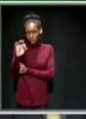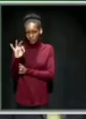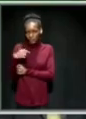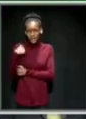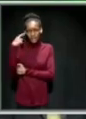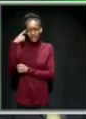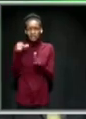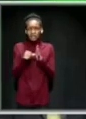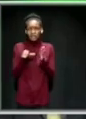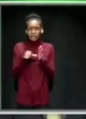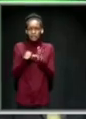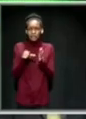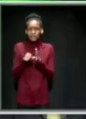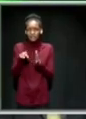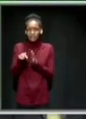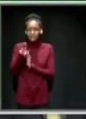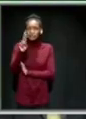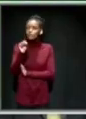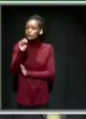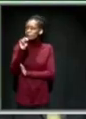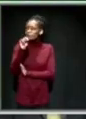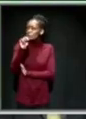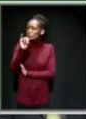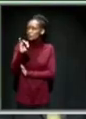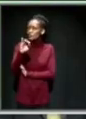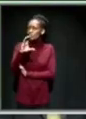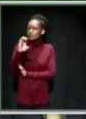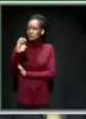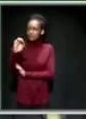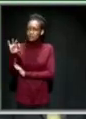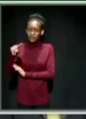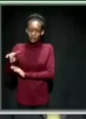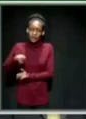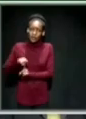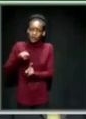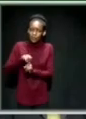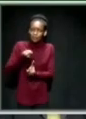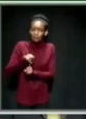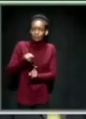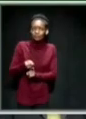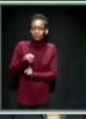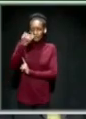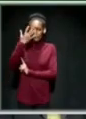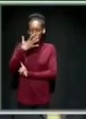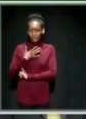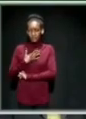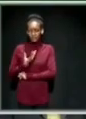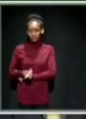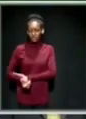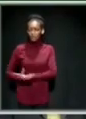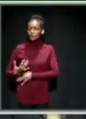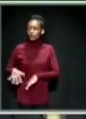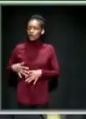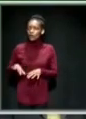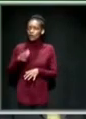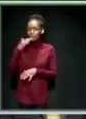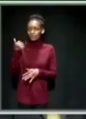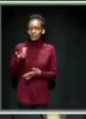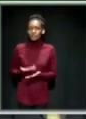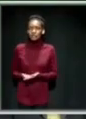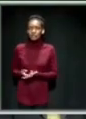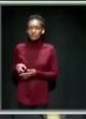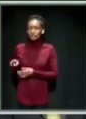edlalwa UNICEF in terms of lobbying. We improve the experience of an African child. A child in the village also has got the